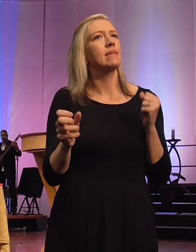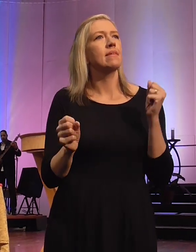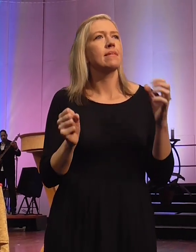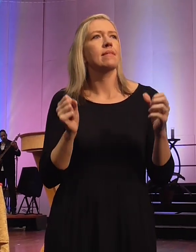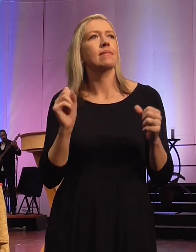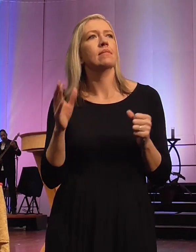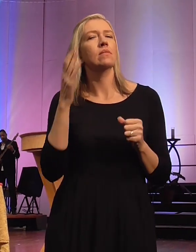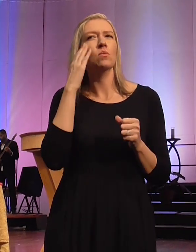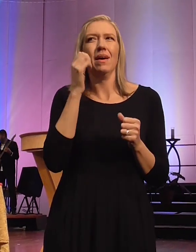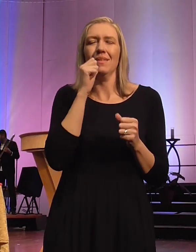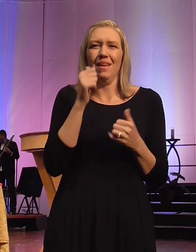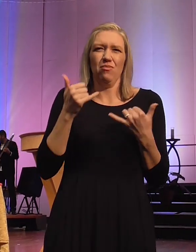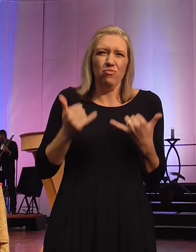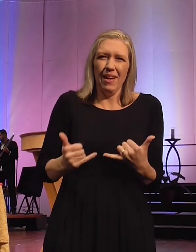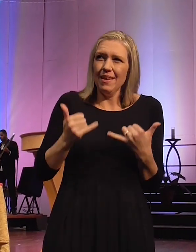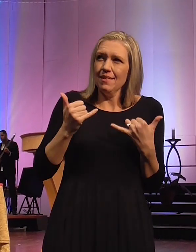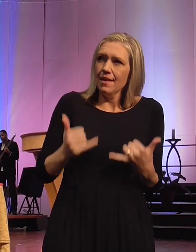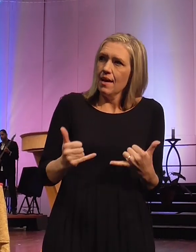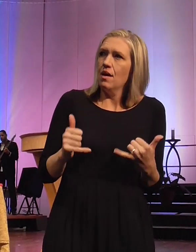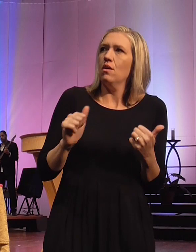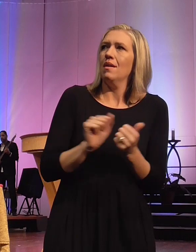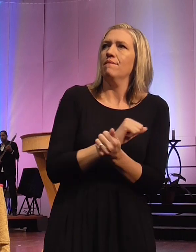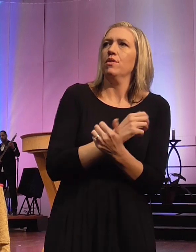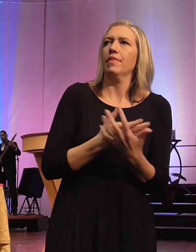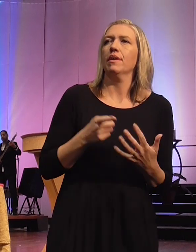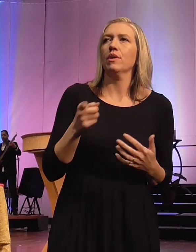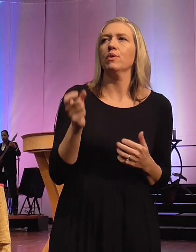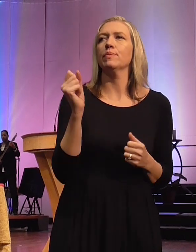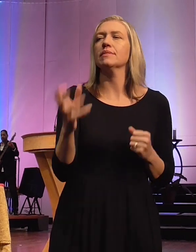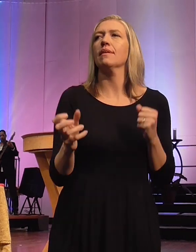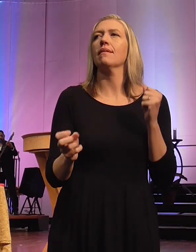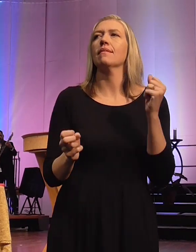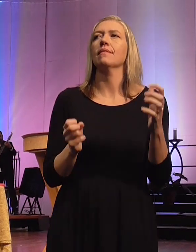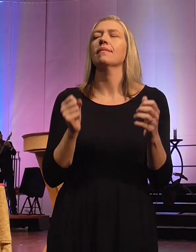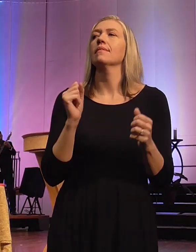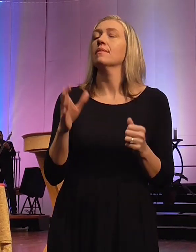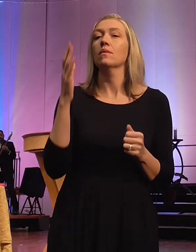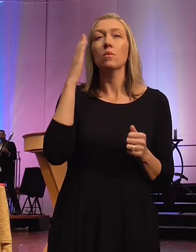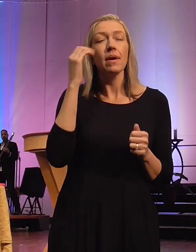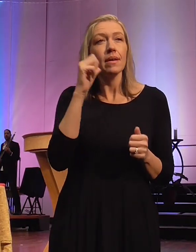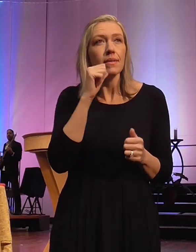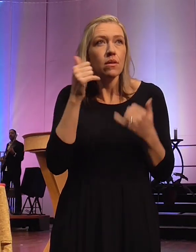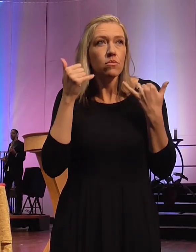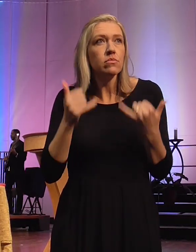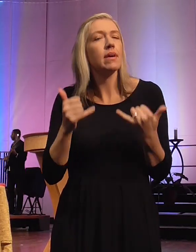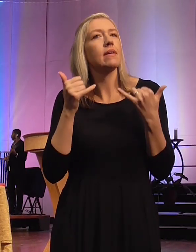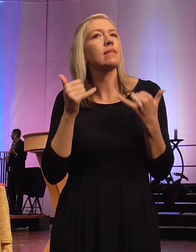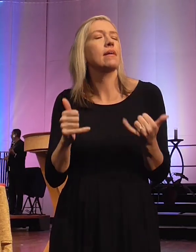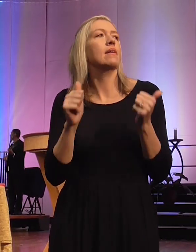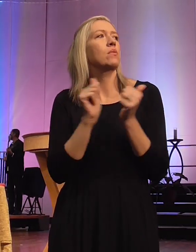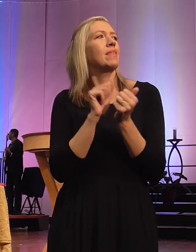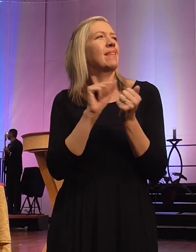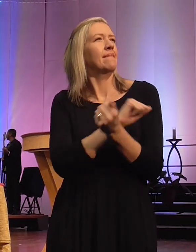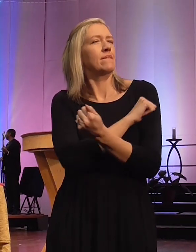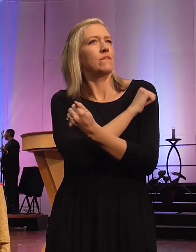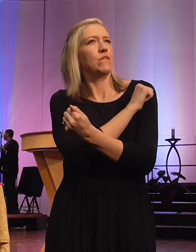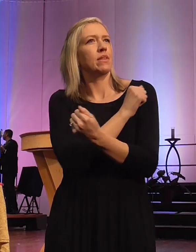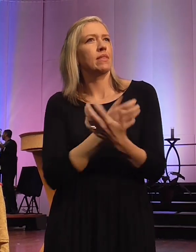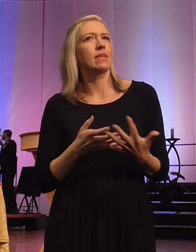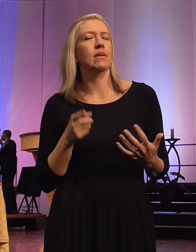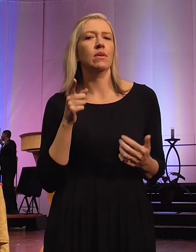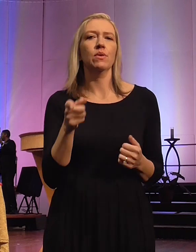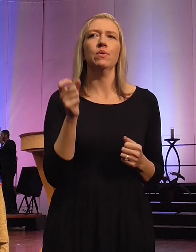say? Why not right now with everything you say? Why not right now with